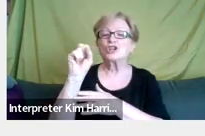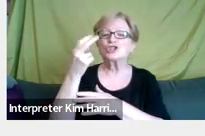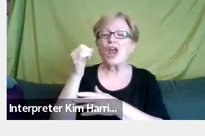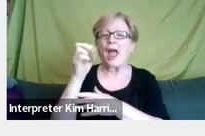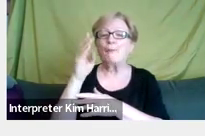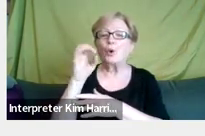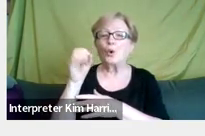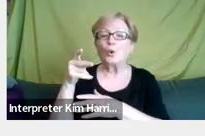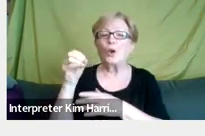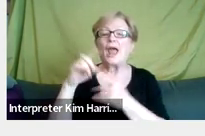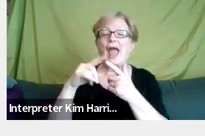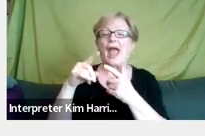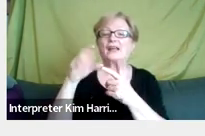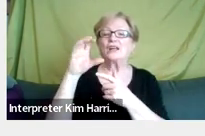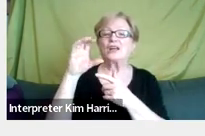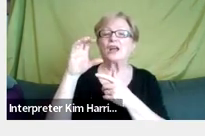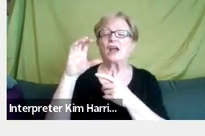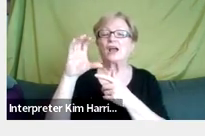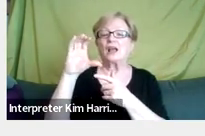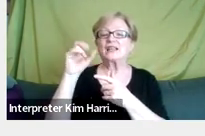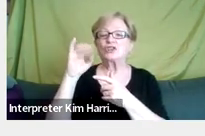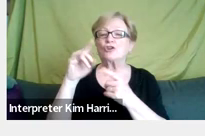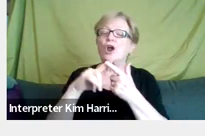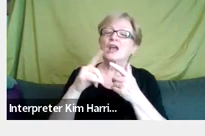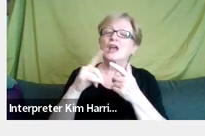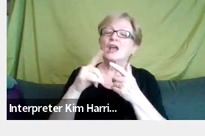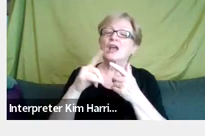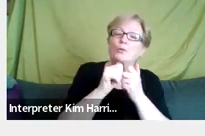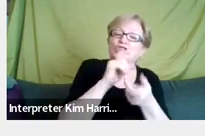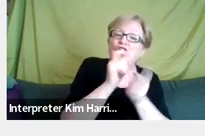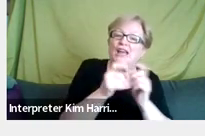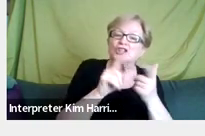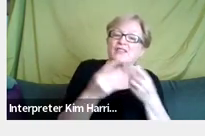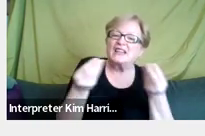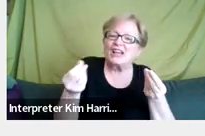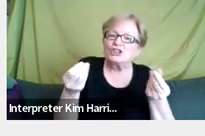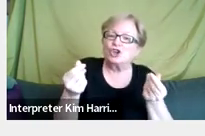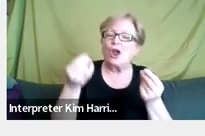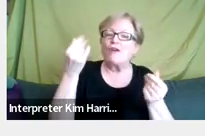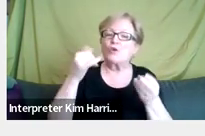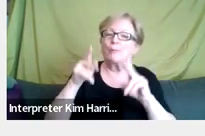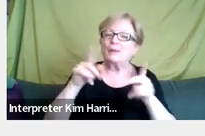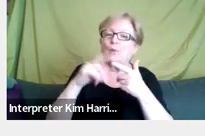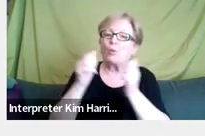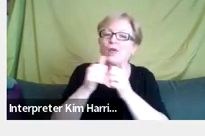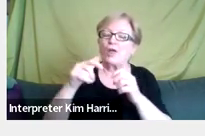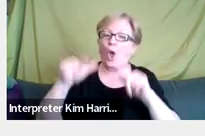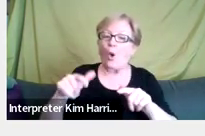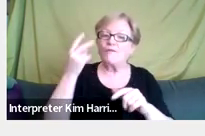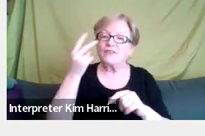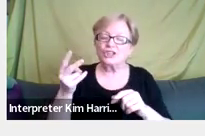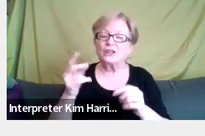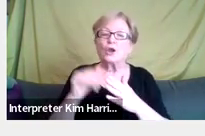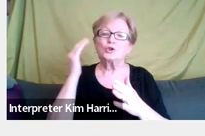texture, changing the texture so people of low vision will be able to